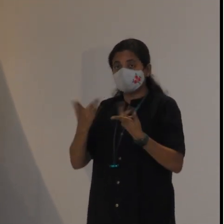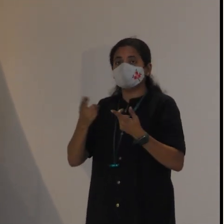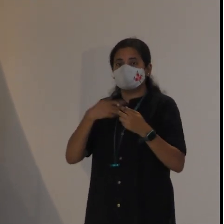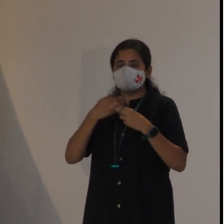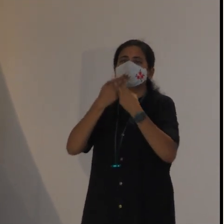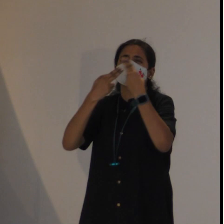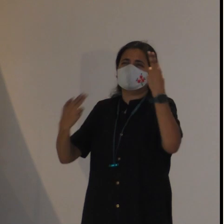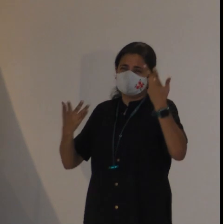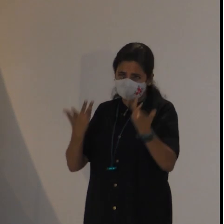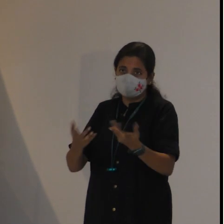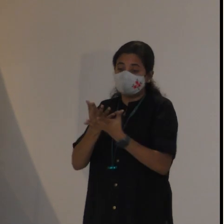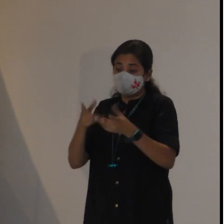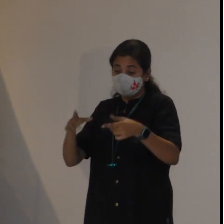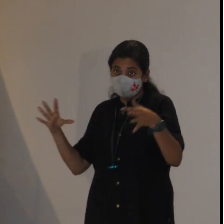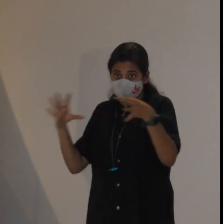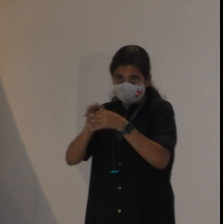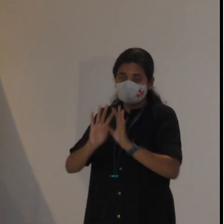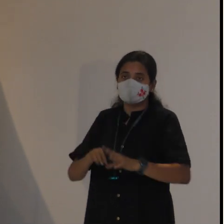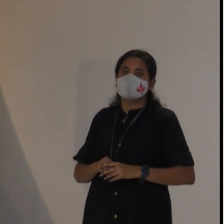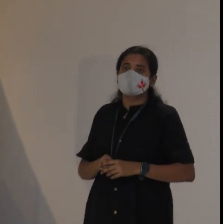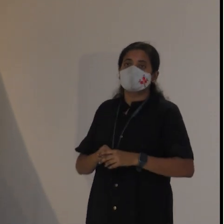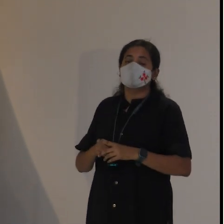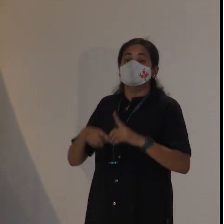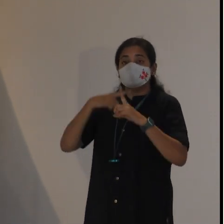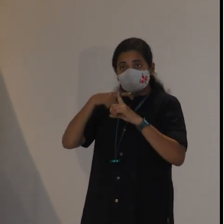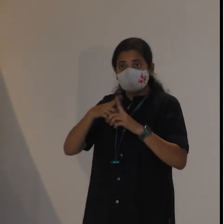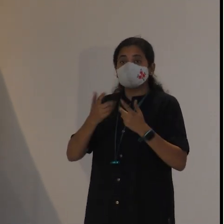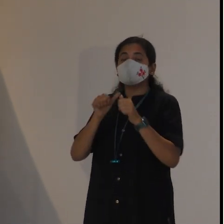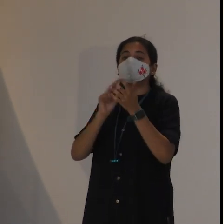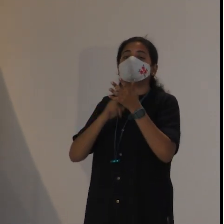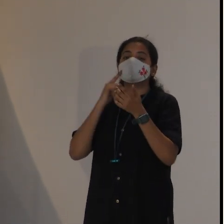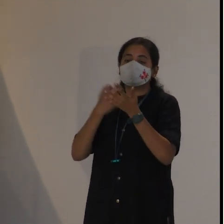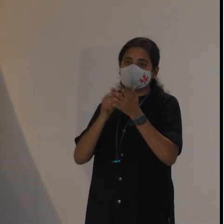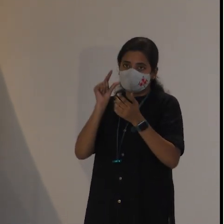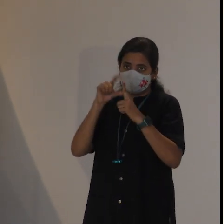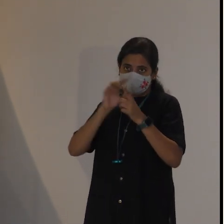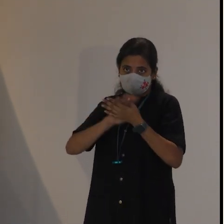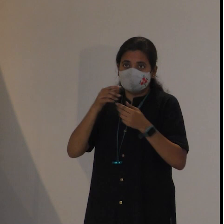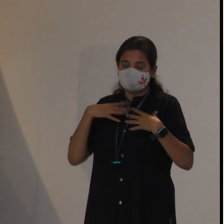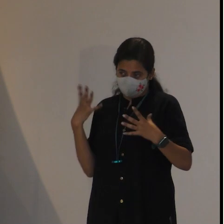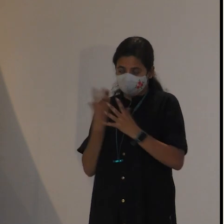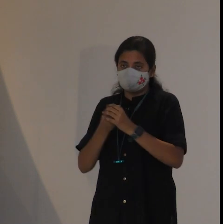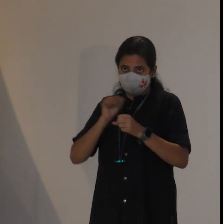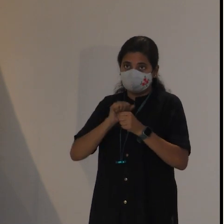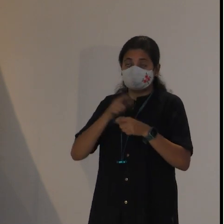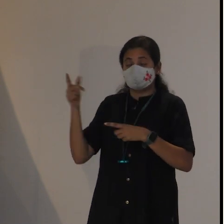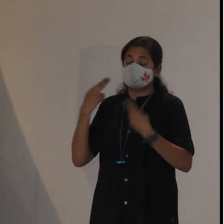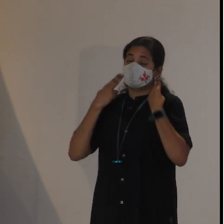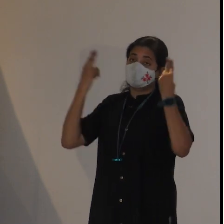the story of an object. And of course, Anirudh, who works with me, is a very